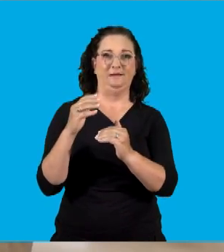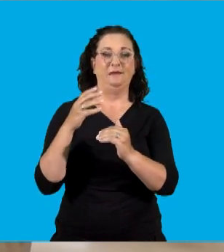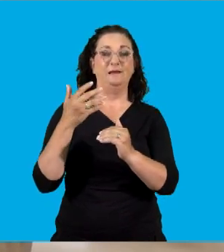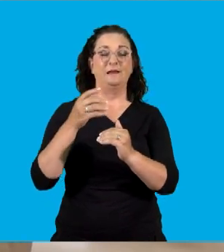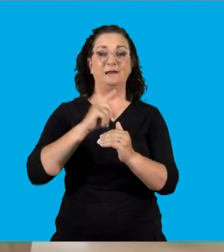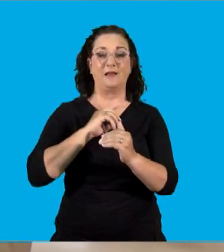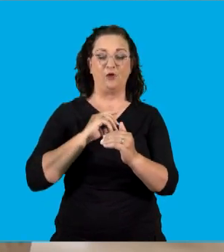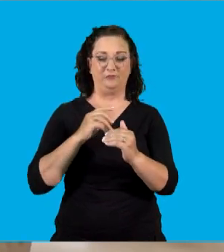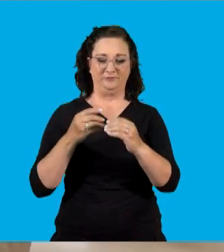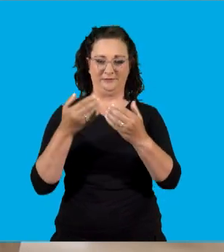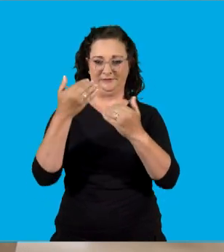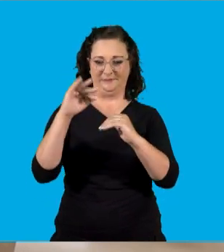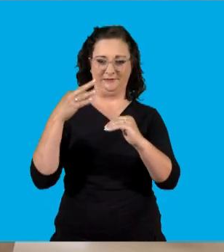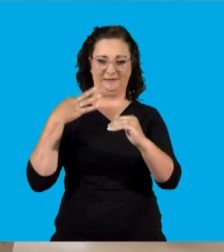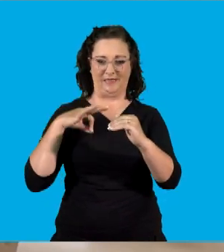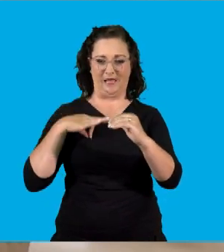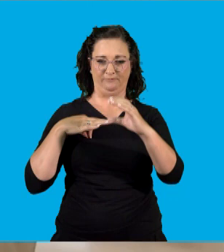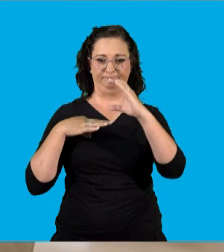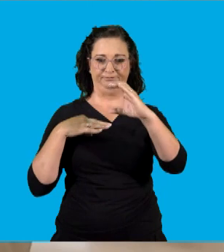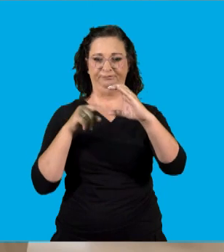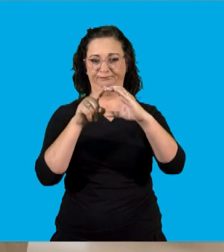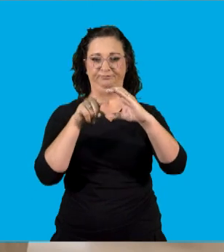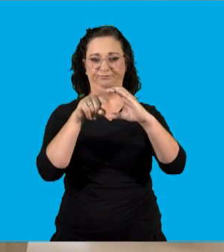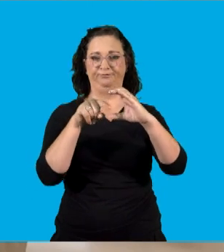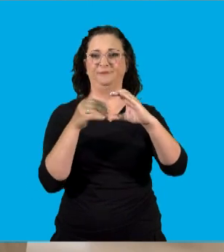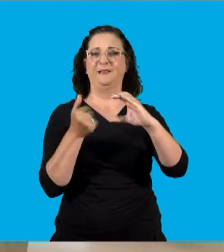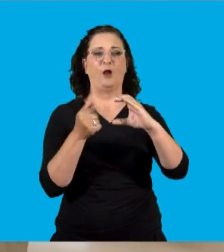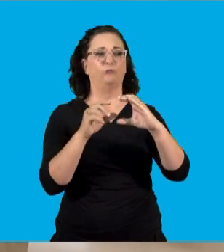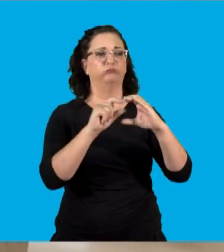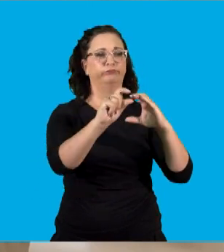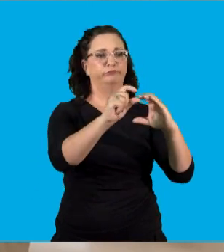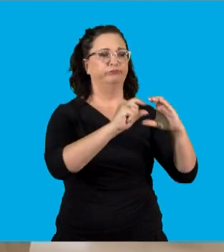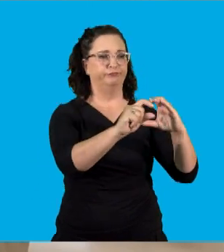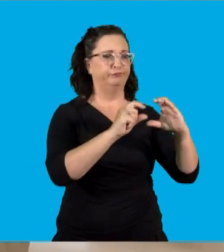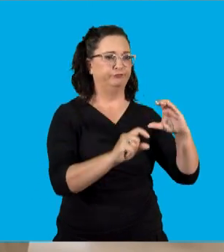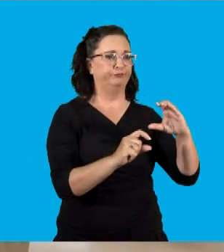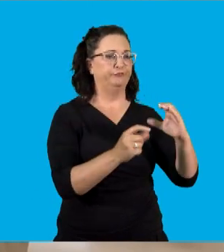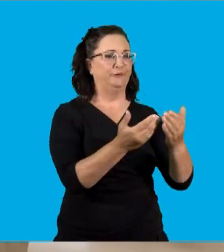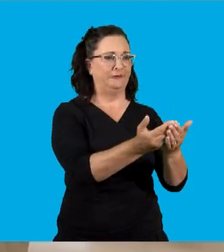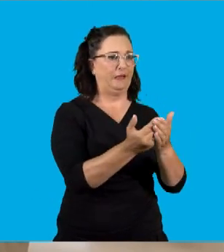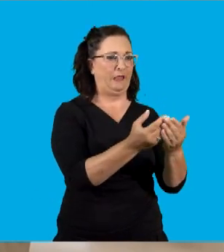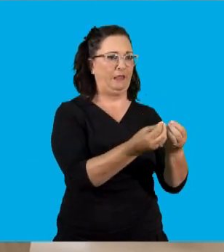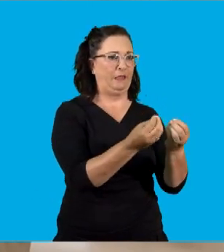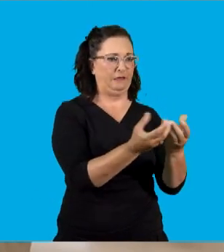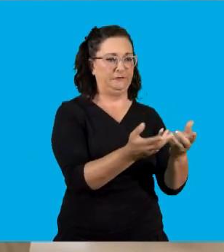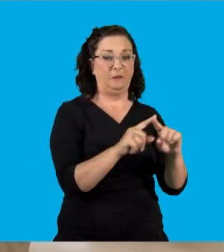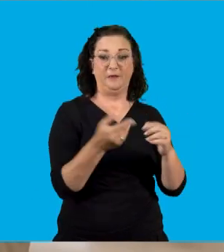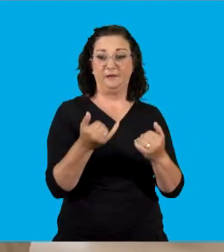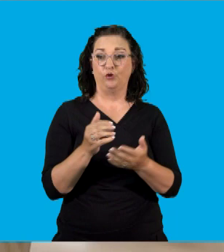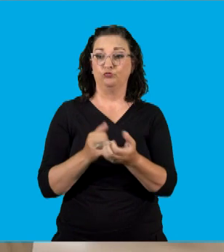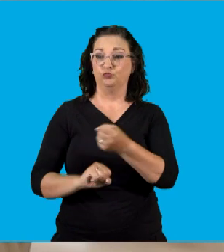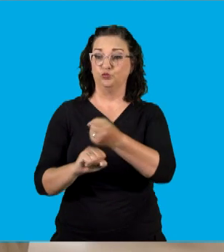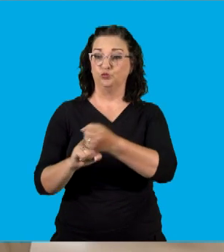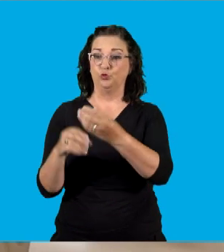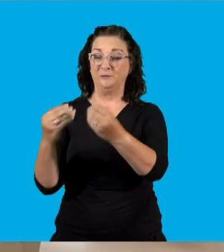channeled to take care of other needs instead of supporting businesses. So it affects businesses due to a lack